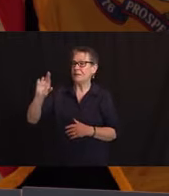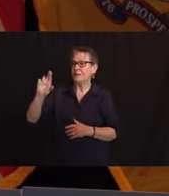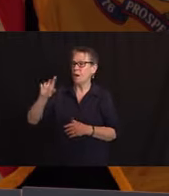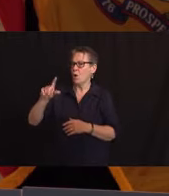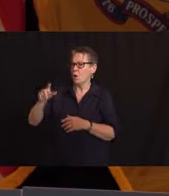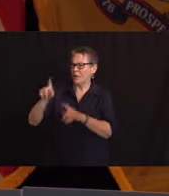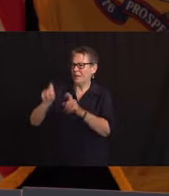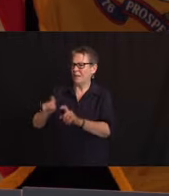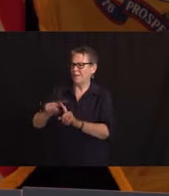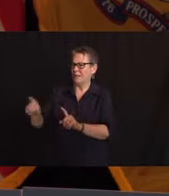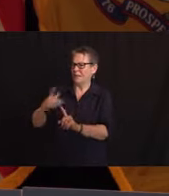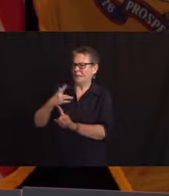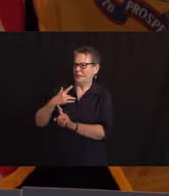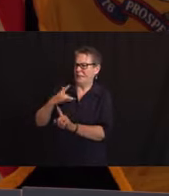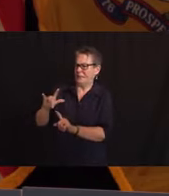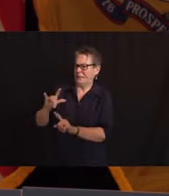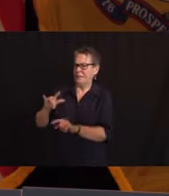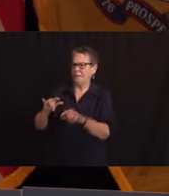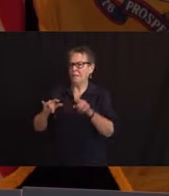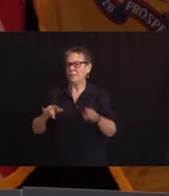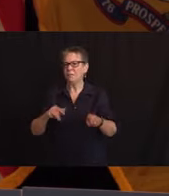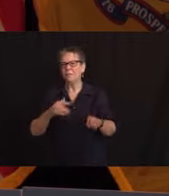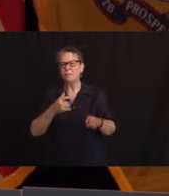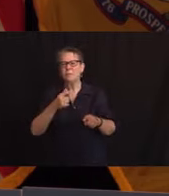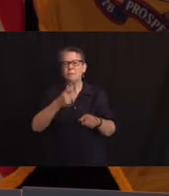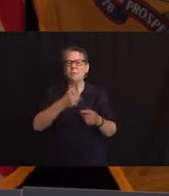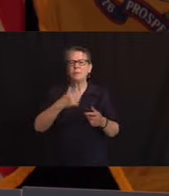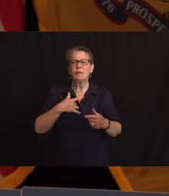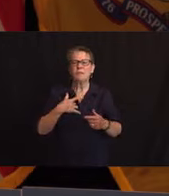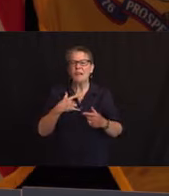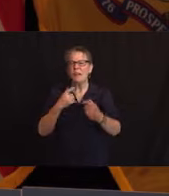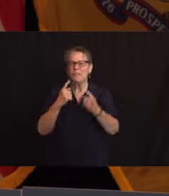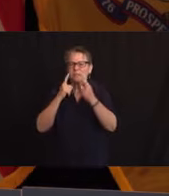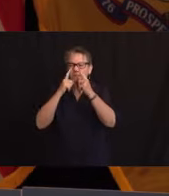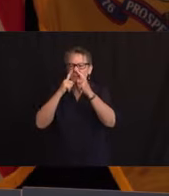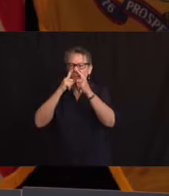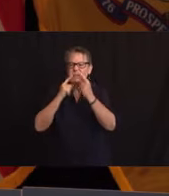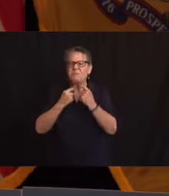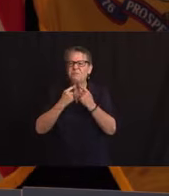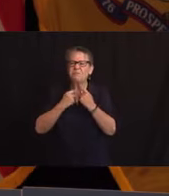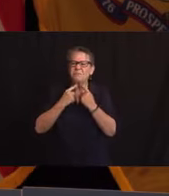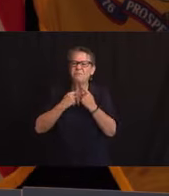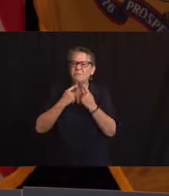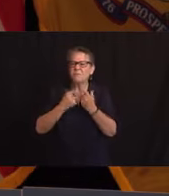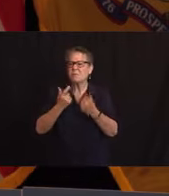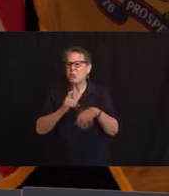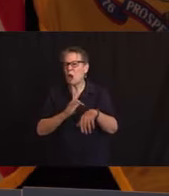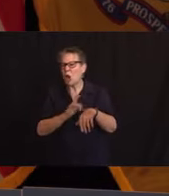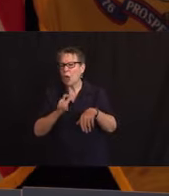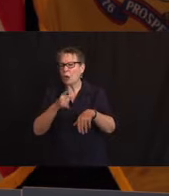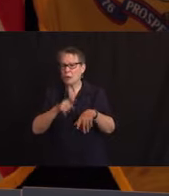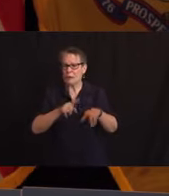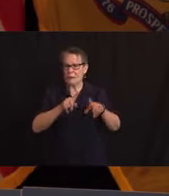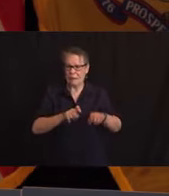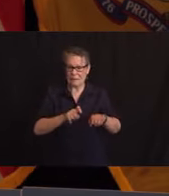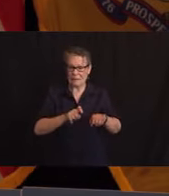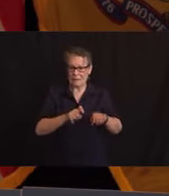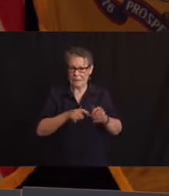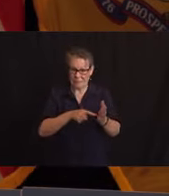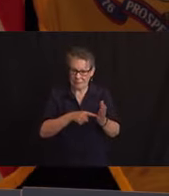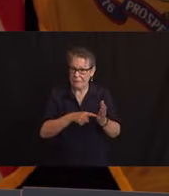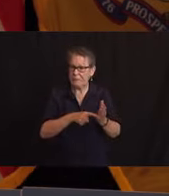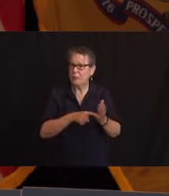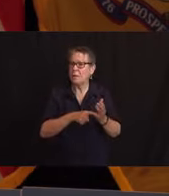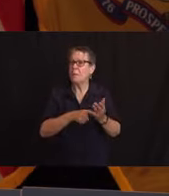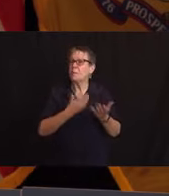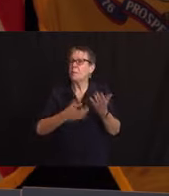that if you did this very early in the course, or you just did it too soon, or you were a little bit less careful on how you did it, you might get a test